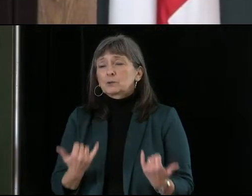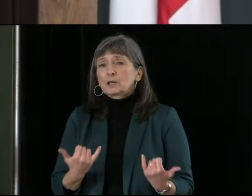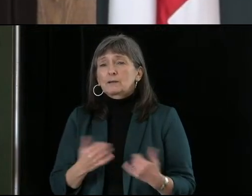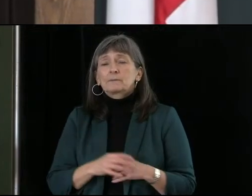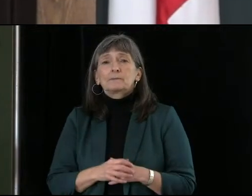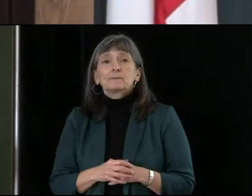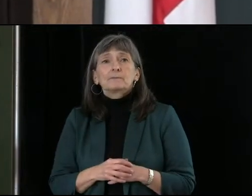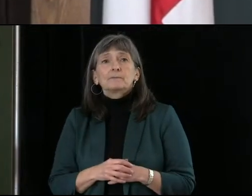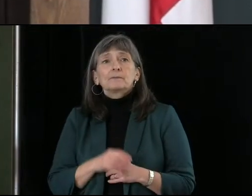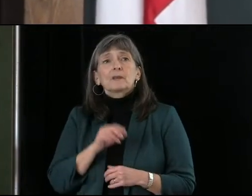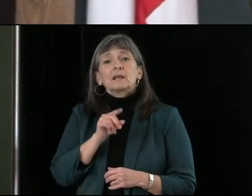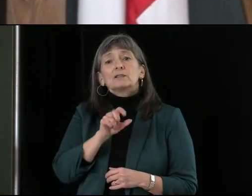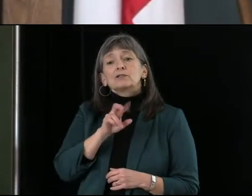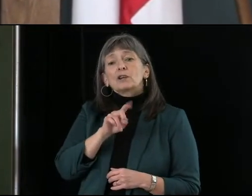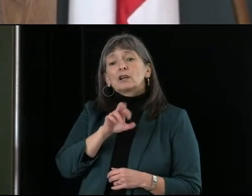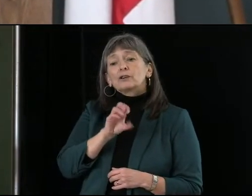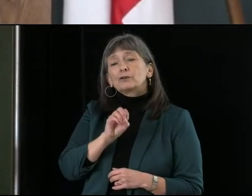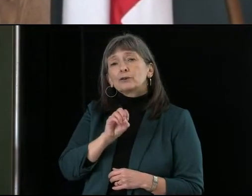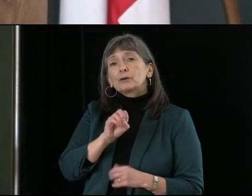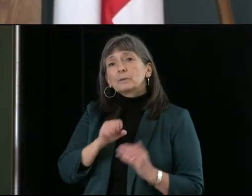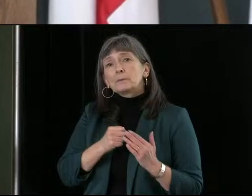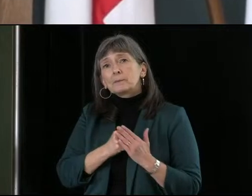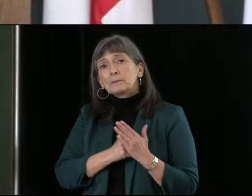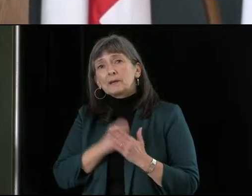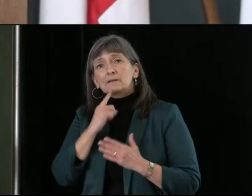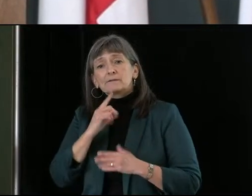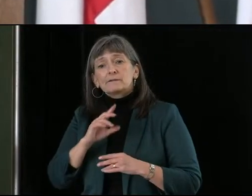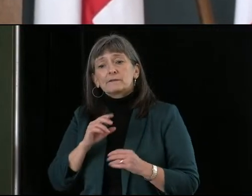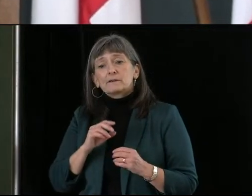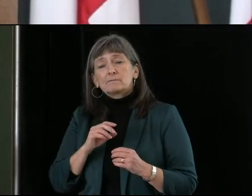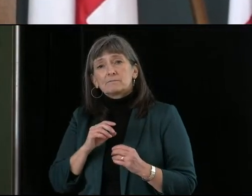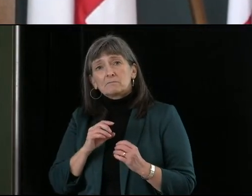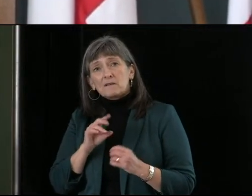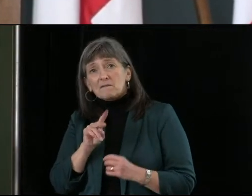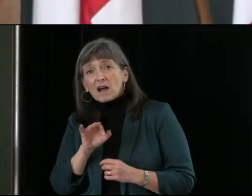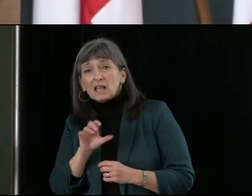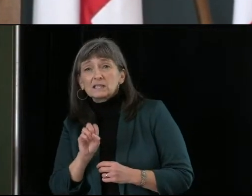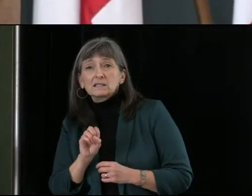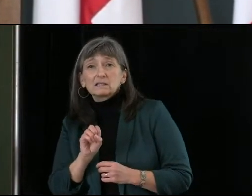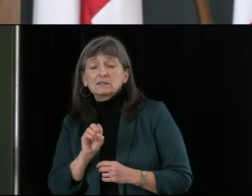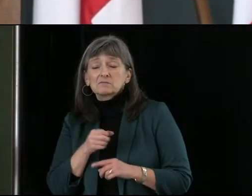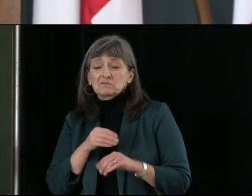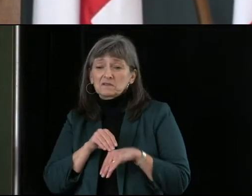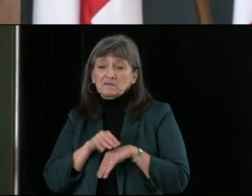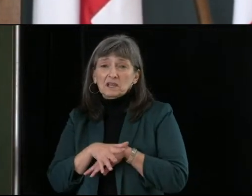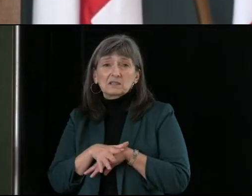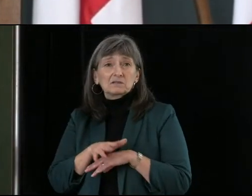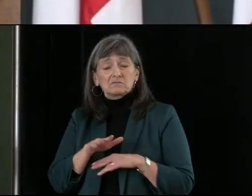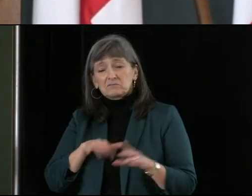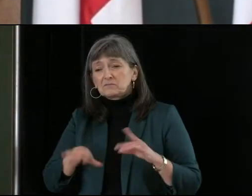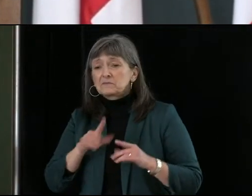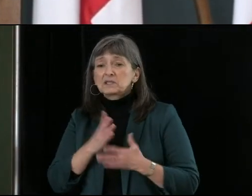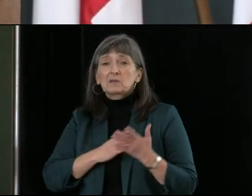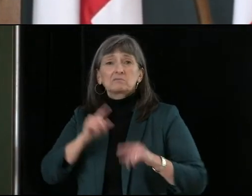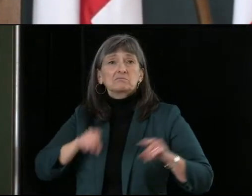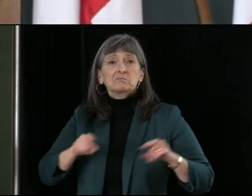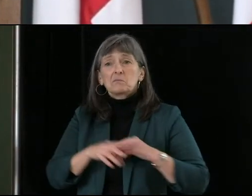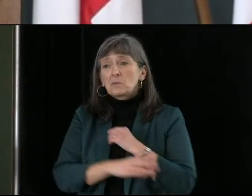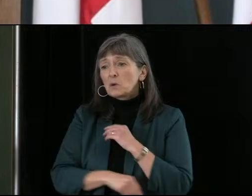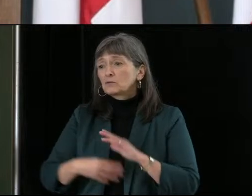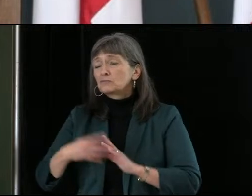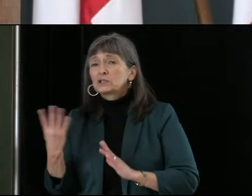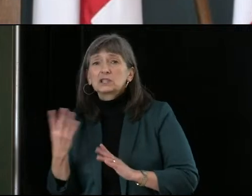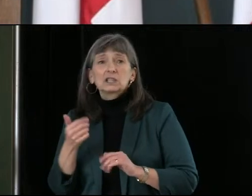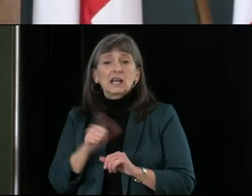Gender-based violence affects our society at its very core, and it knows no boundaries and transcends